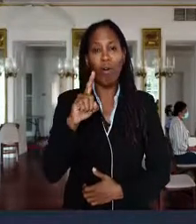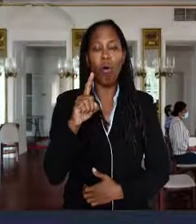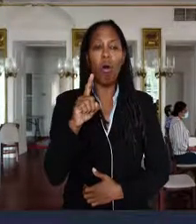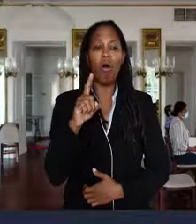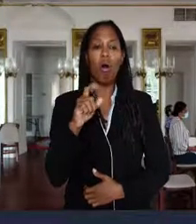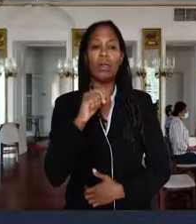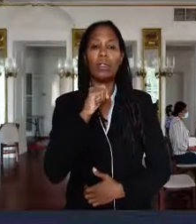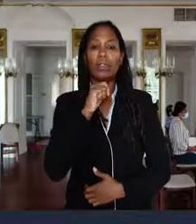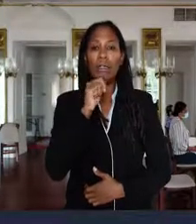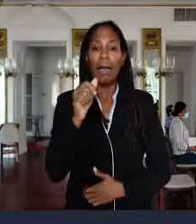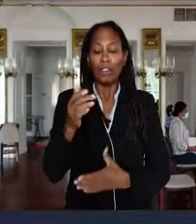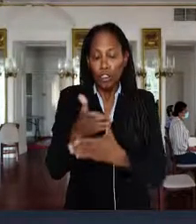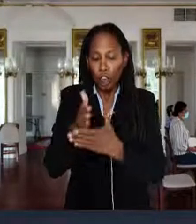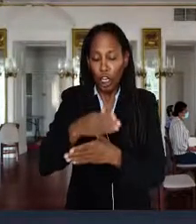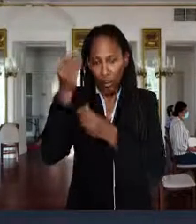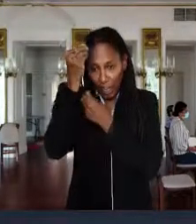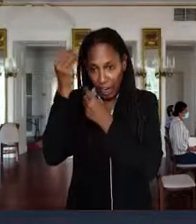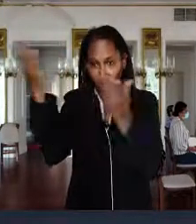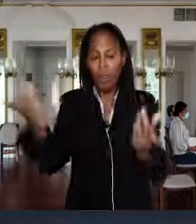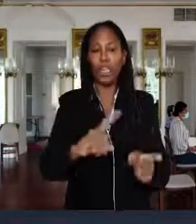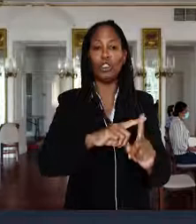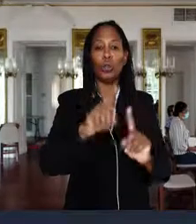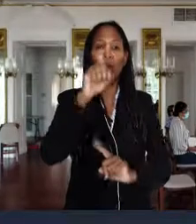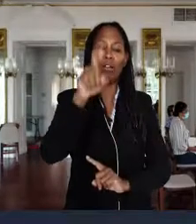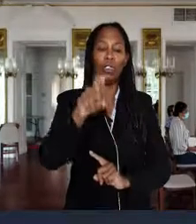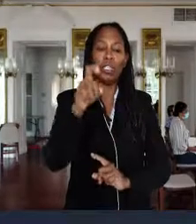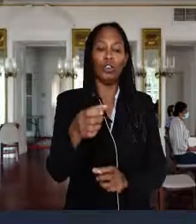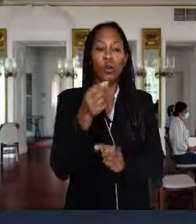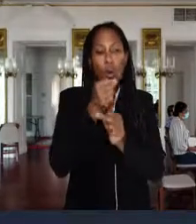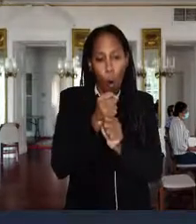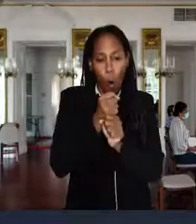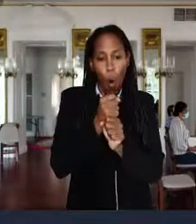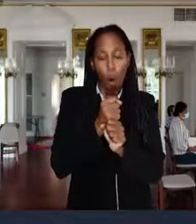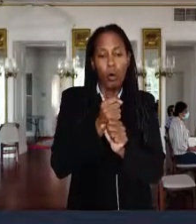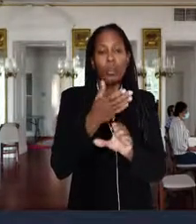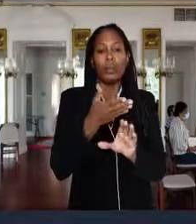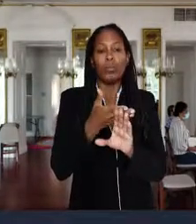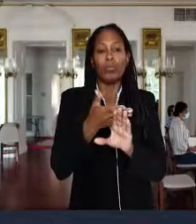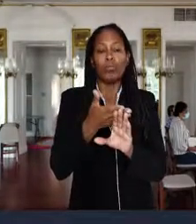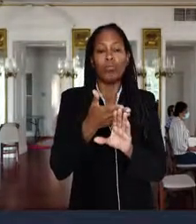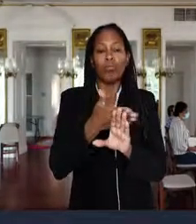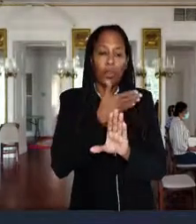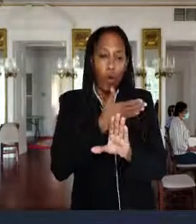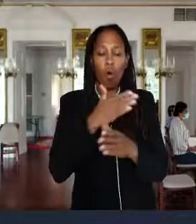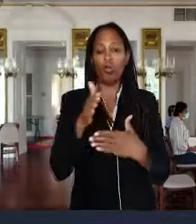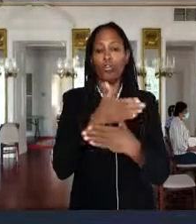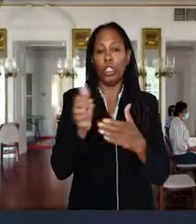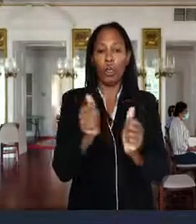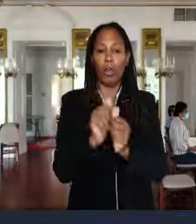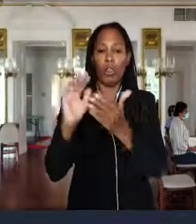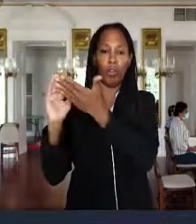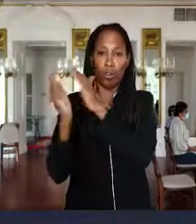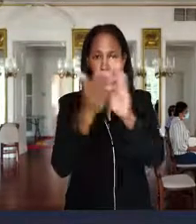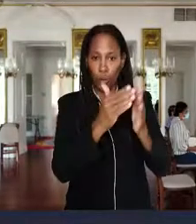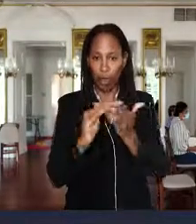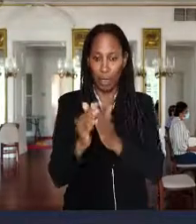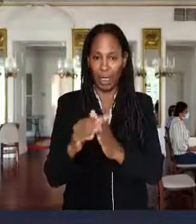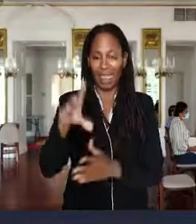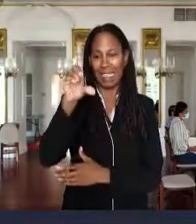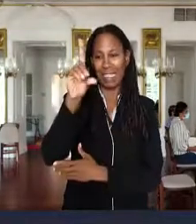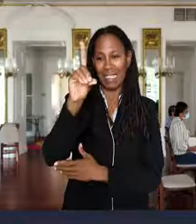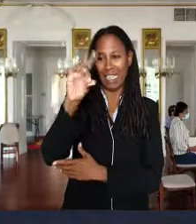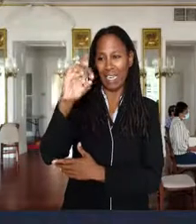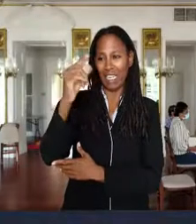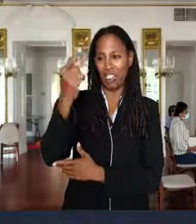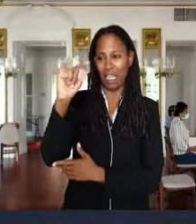your information secure is of utmost importance to us. The digital vaccination record will make it easy for individuals to